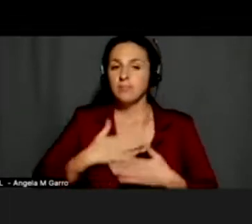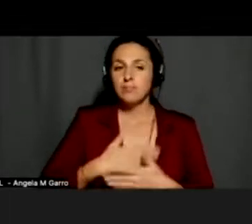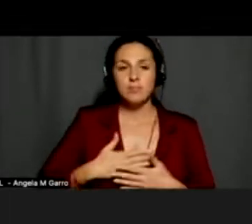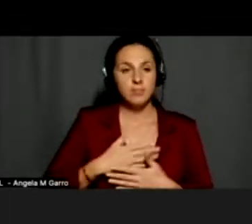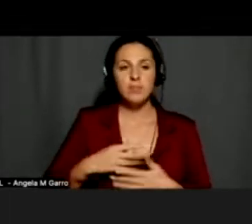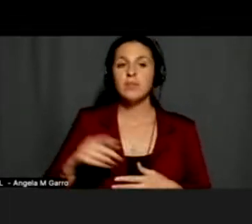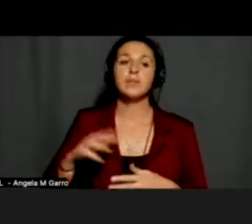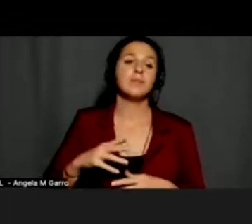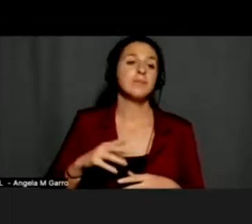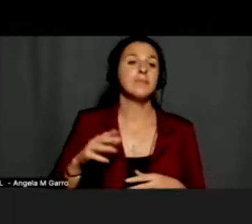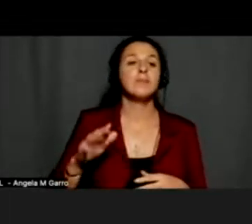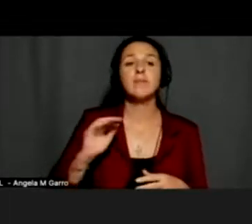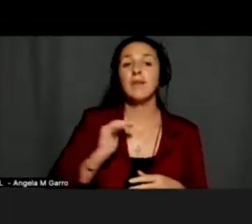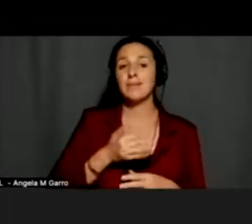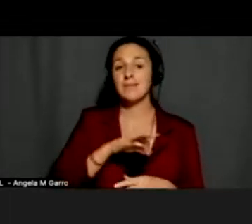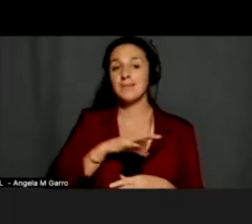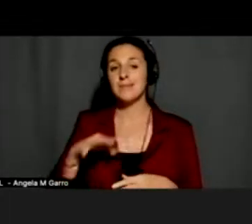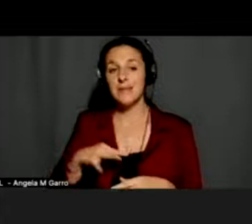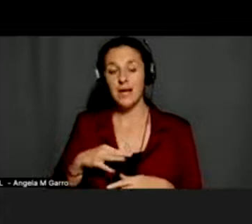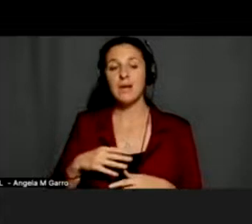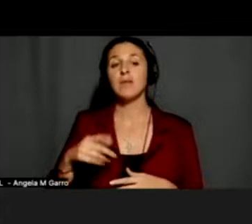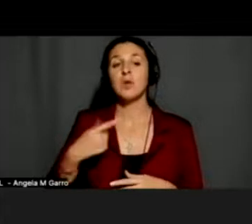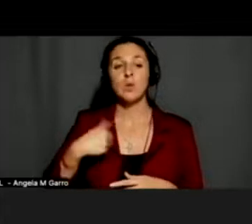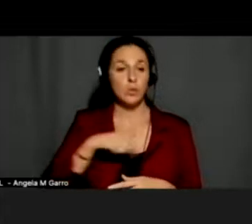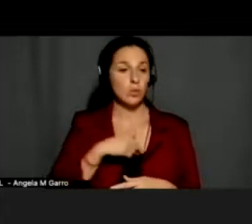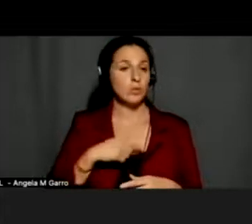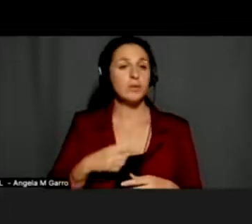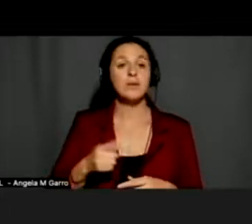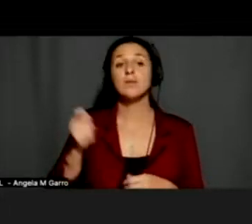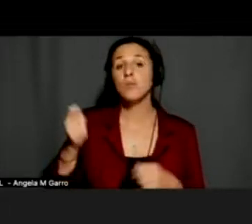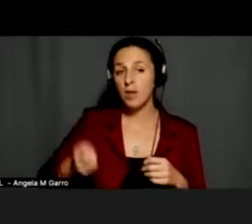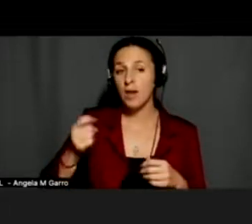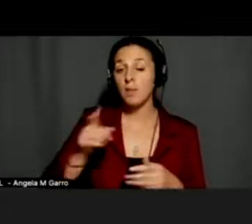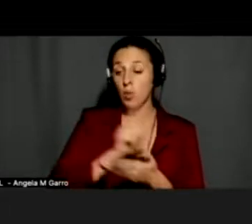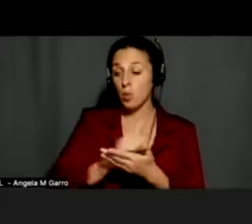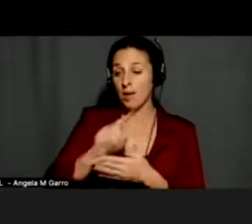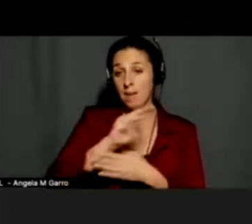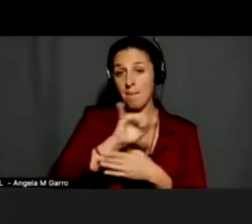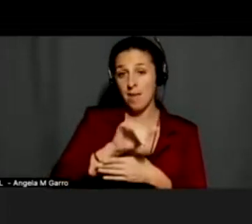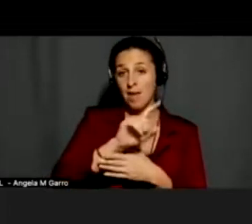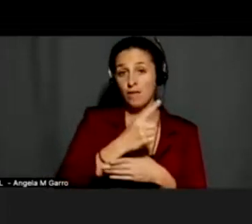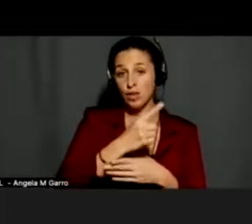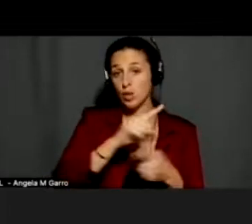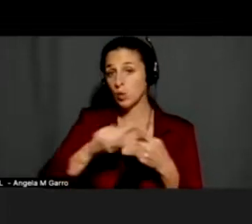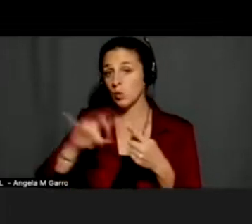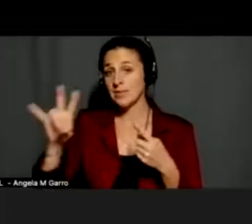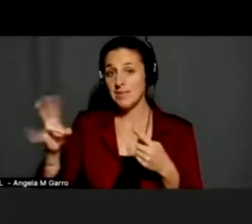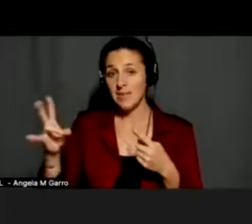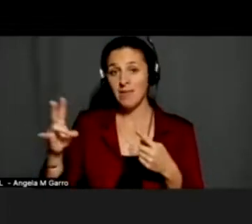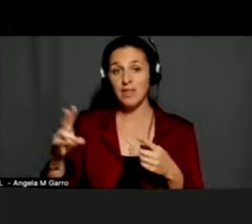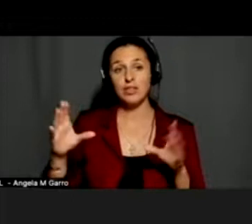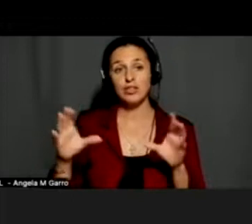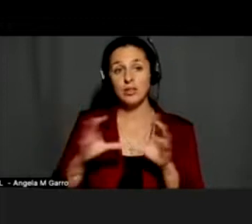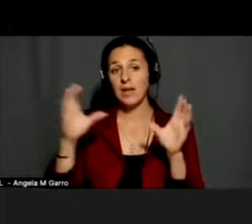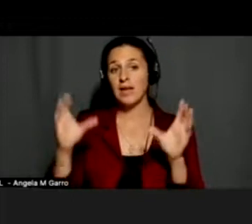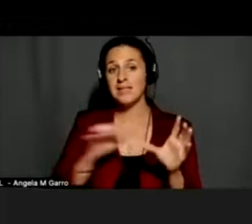District's certificated staff and does hereby proclaim the week of May 1st through the 7th as Certificated